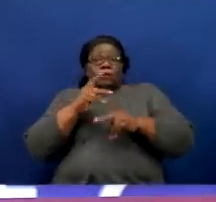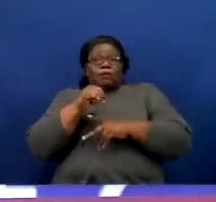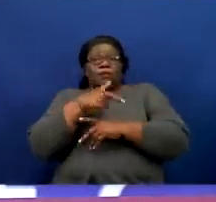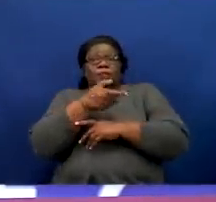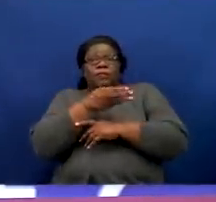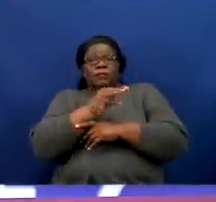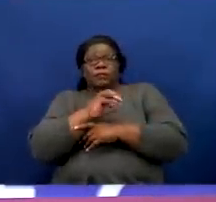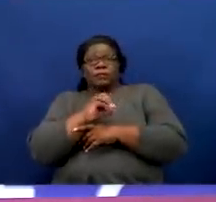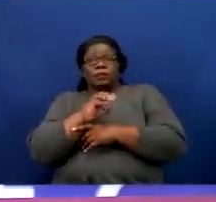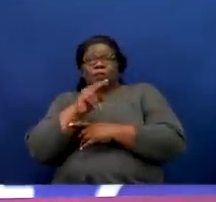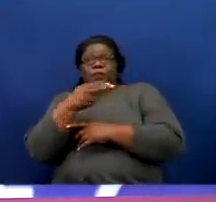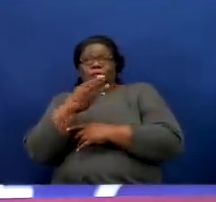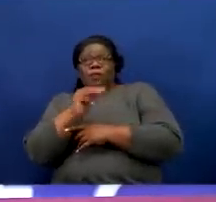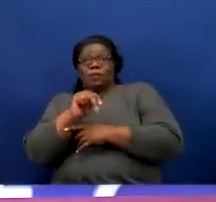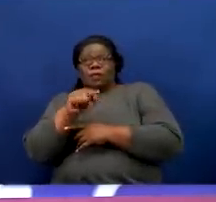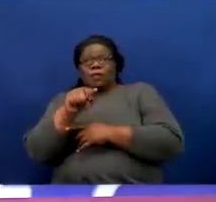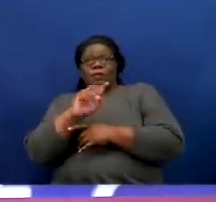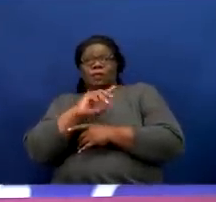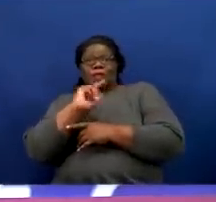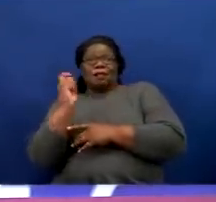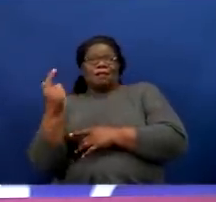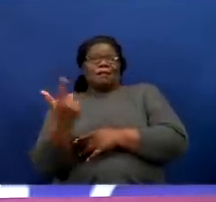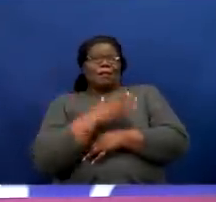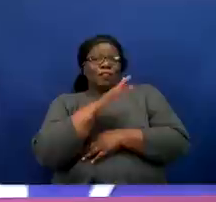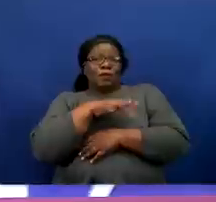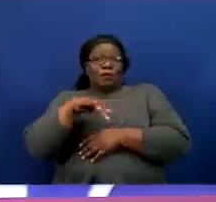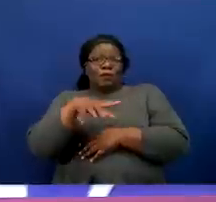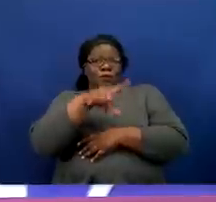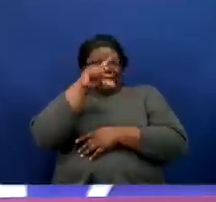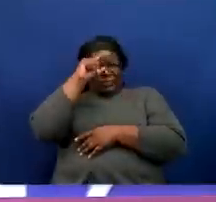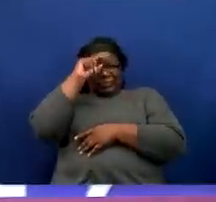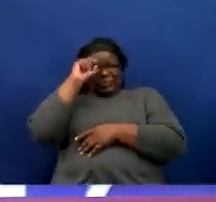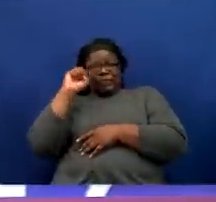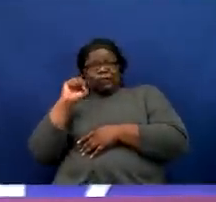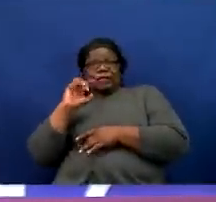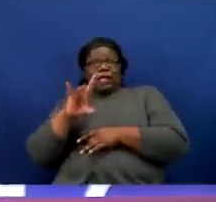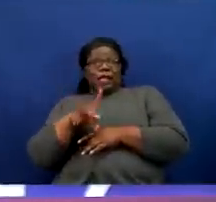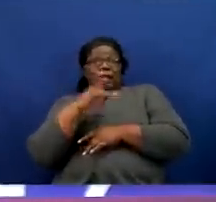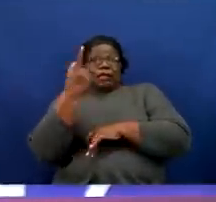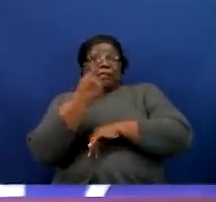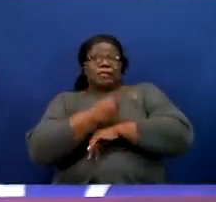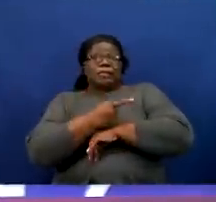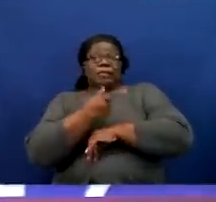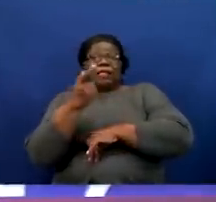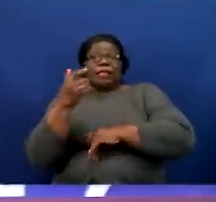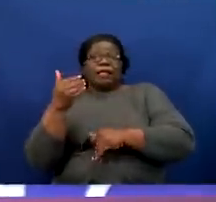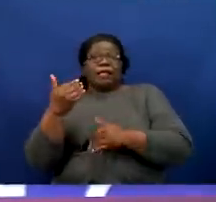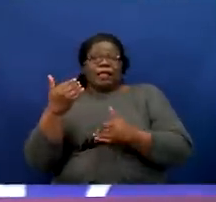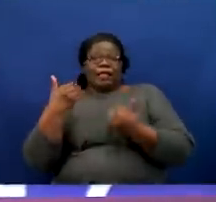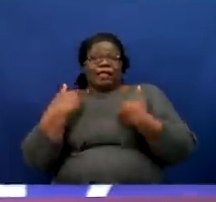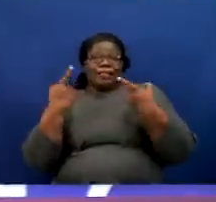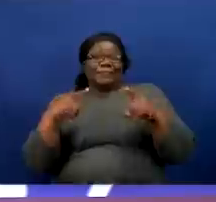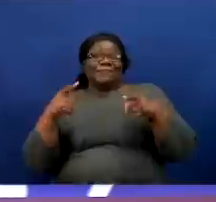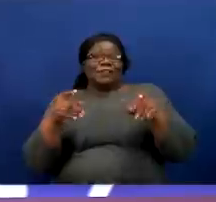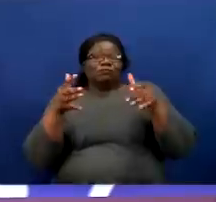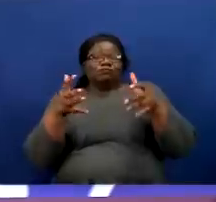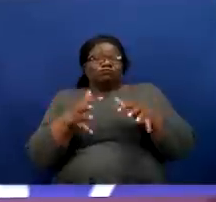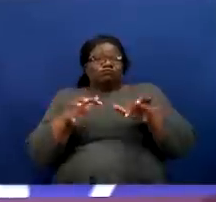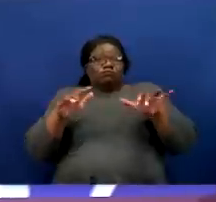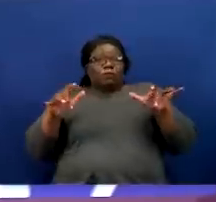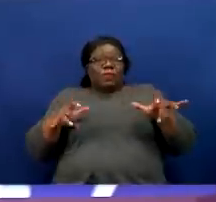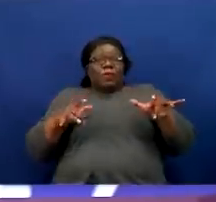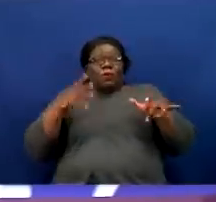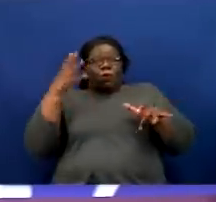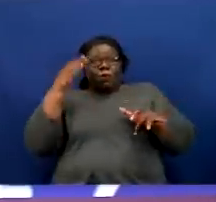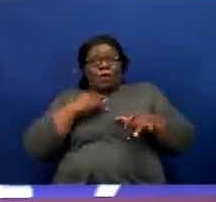Hamath to the Wadi of Egypt. On the 8th day, they held an assembly, for they had celebrated the dedication of the Lord